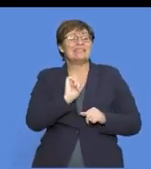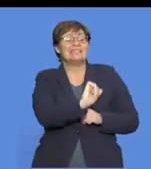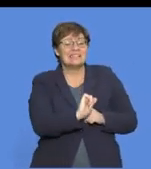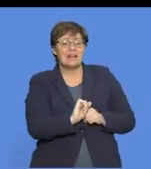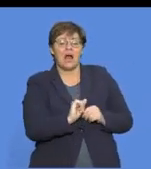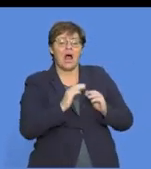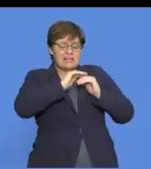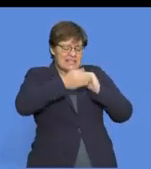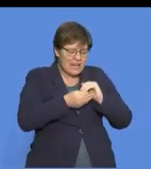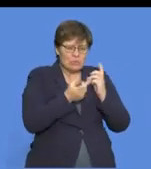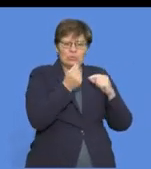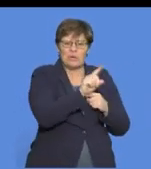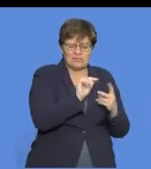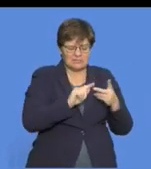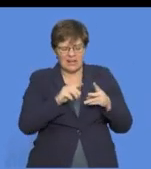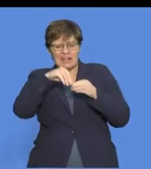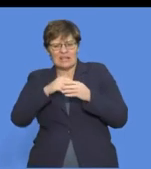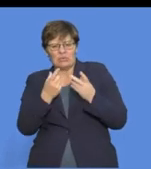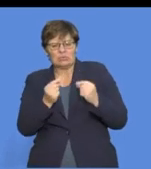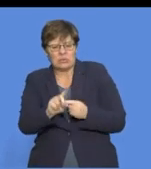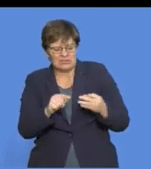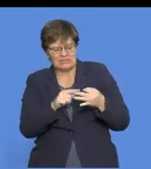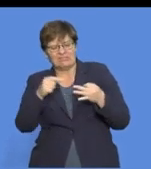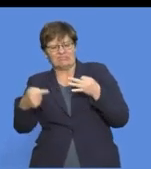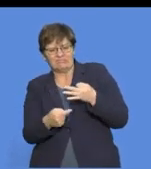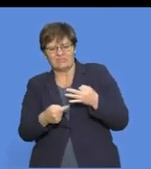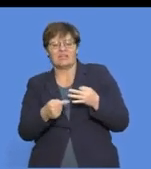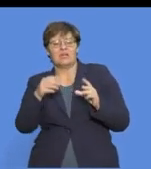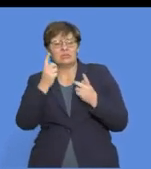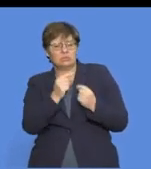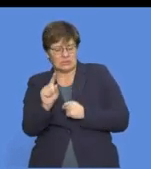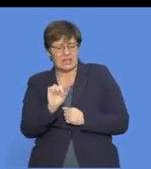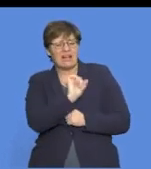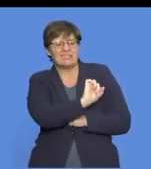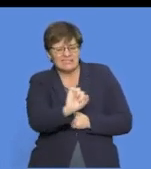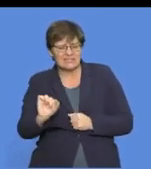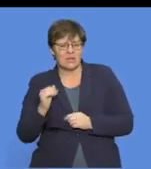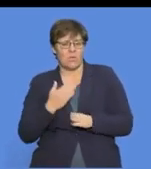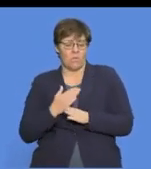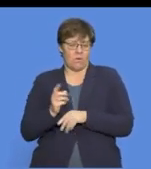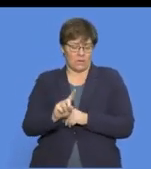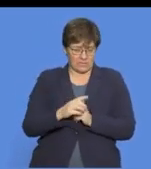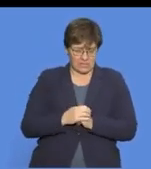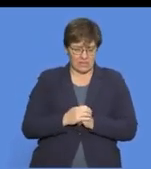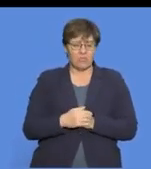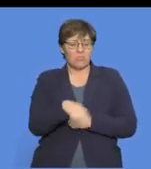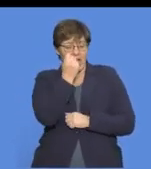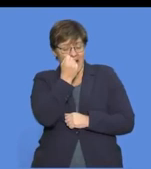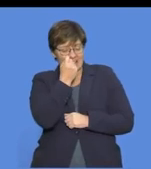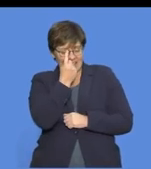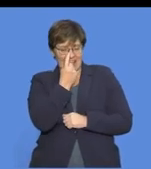depending on what function they need to carry out. And that is what you need to think of to